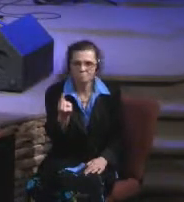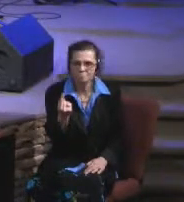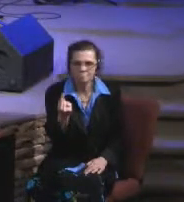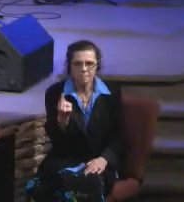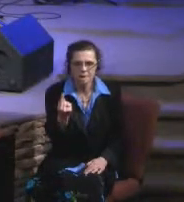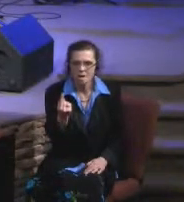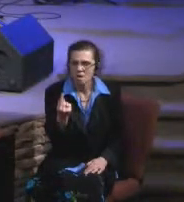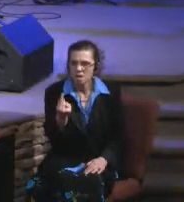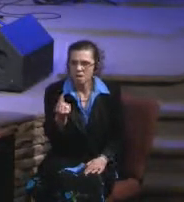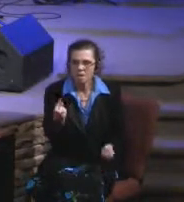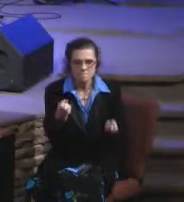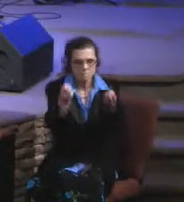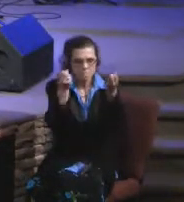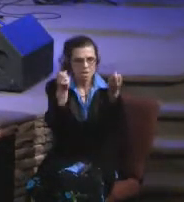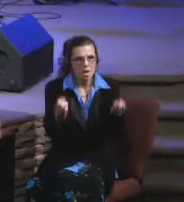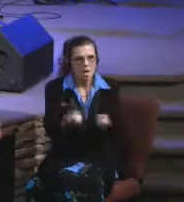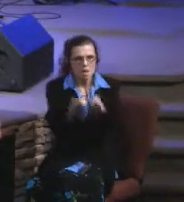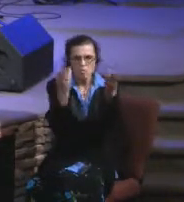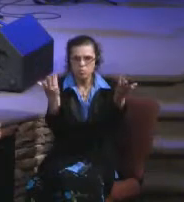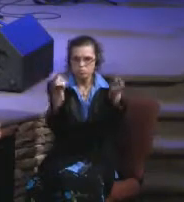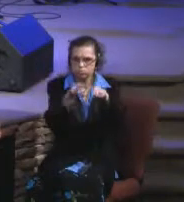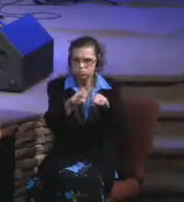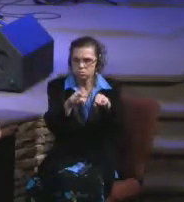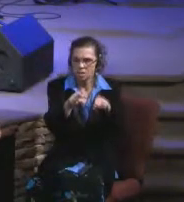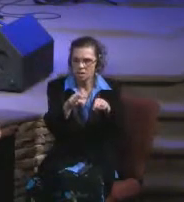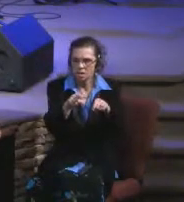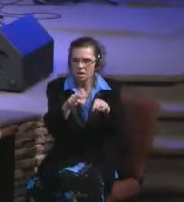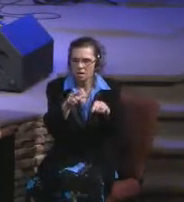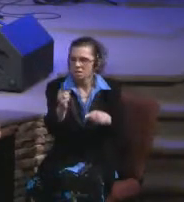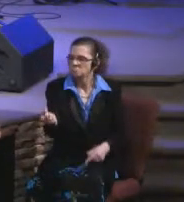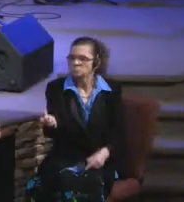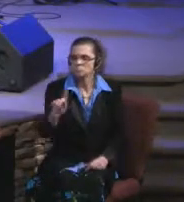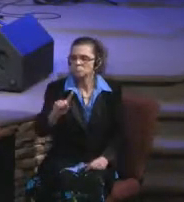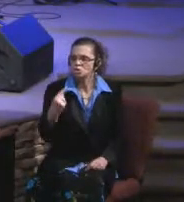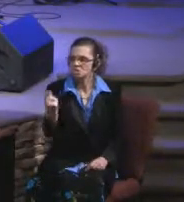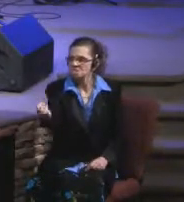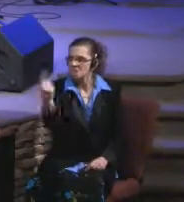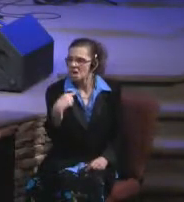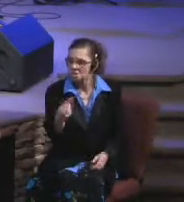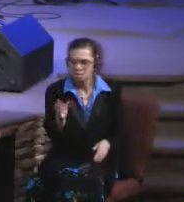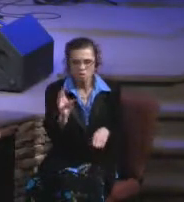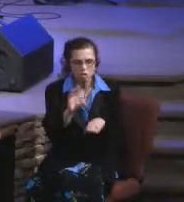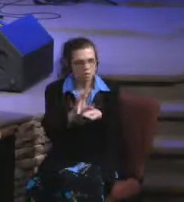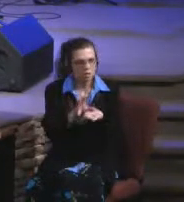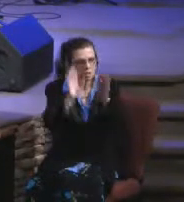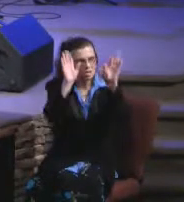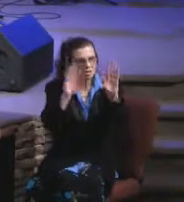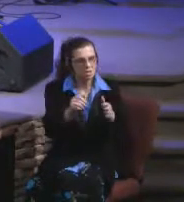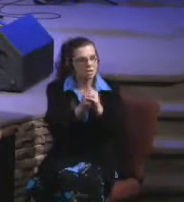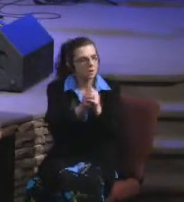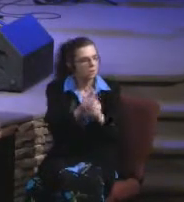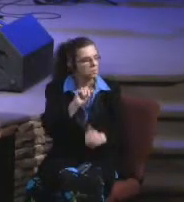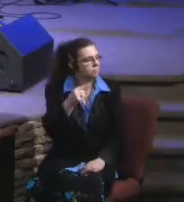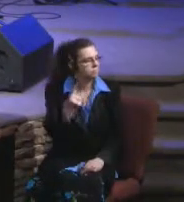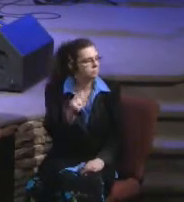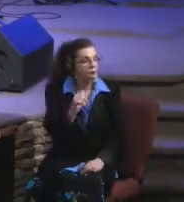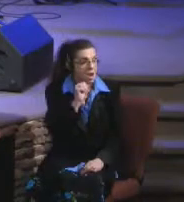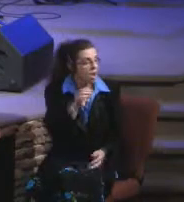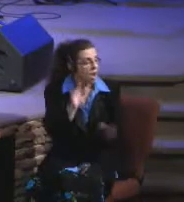It is impossible for you to come to church and worship on Sunday only. If you're not worshiping on